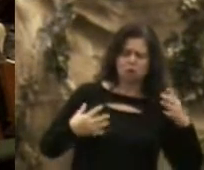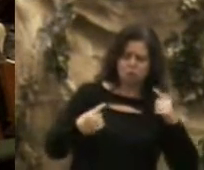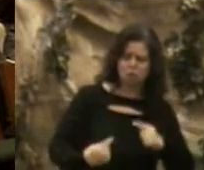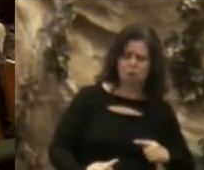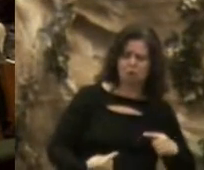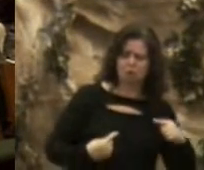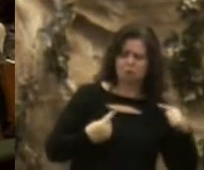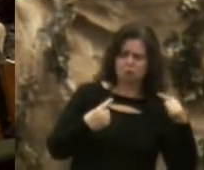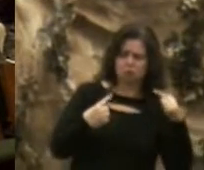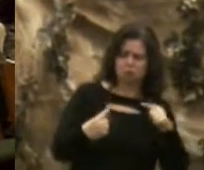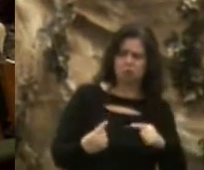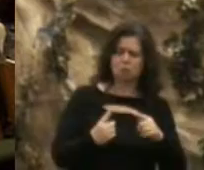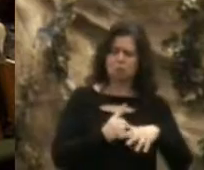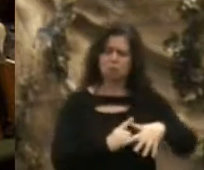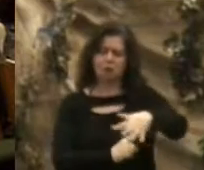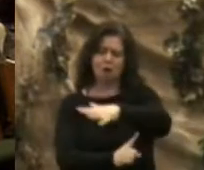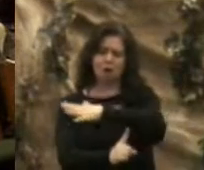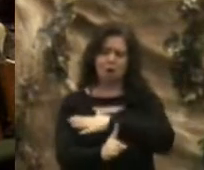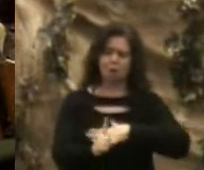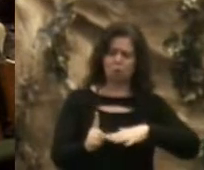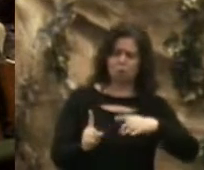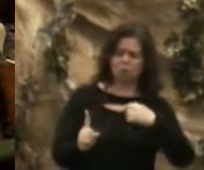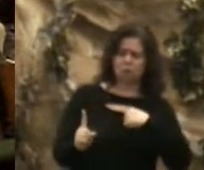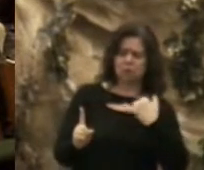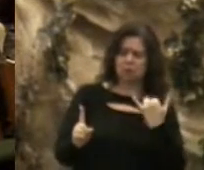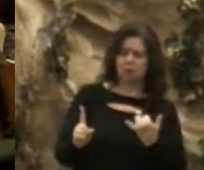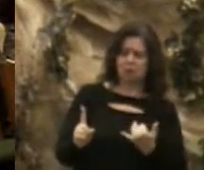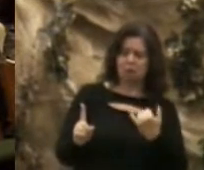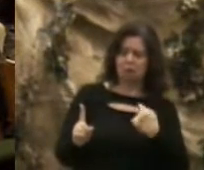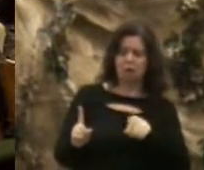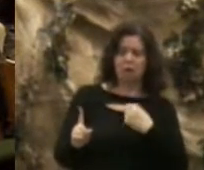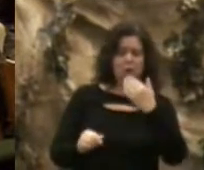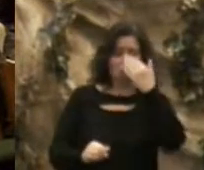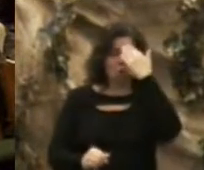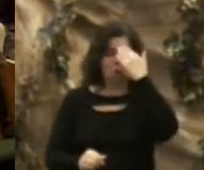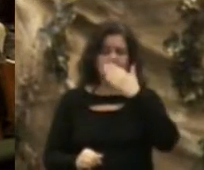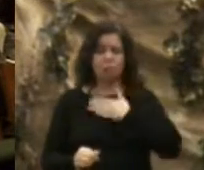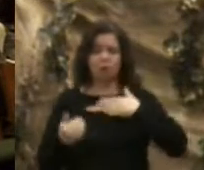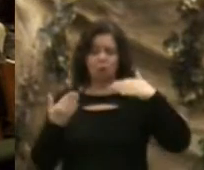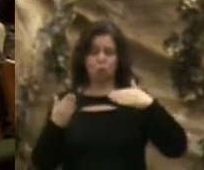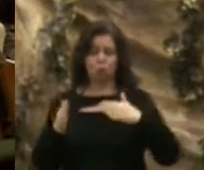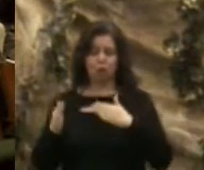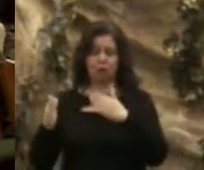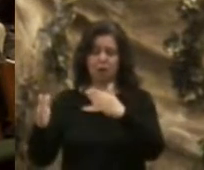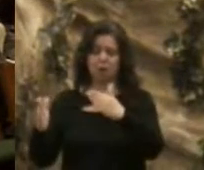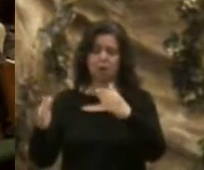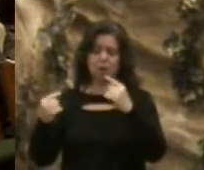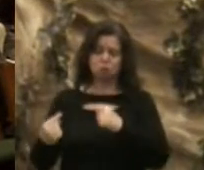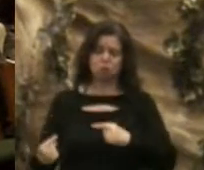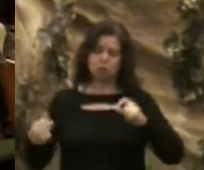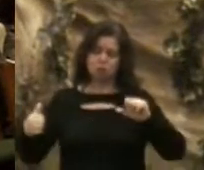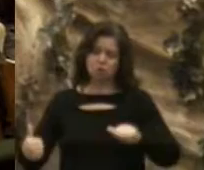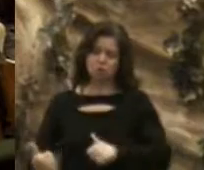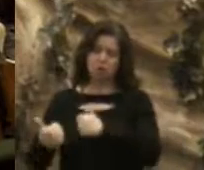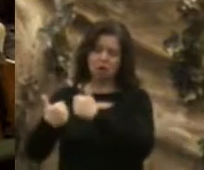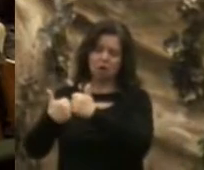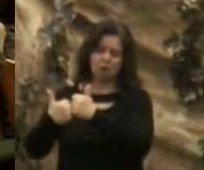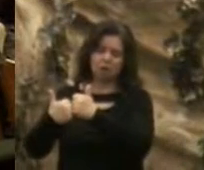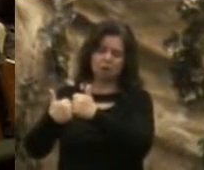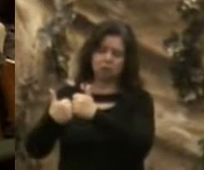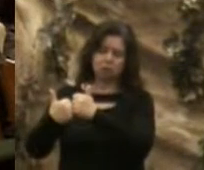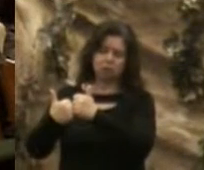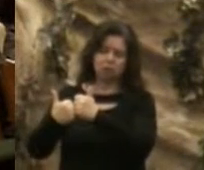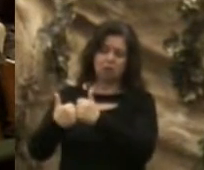is